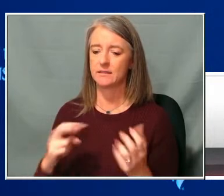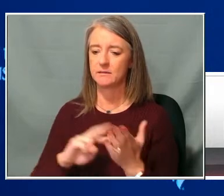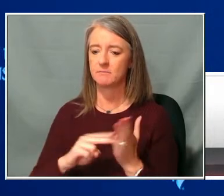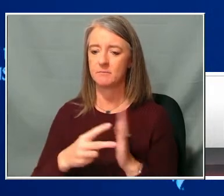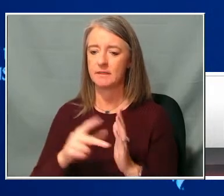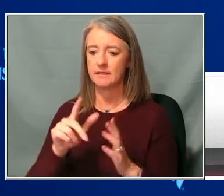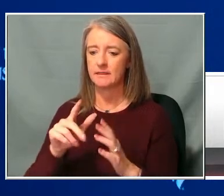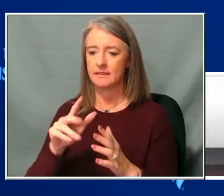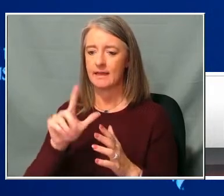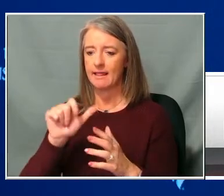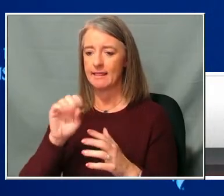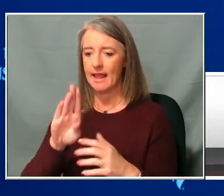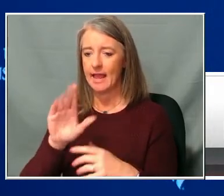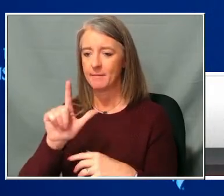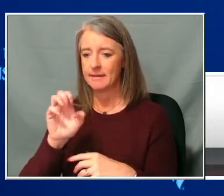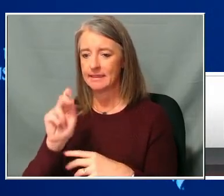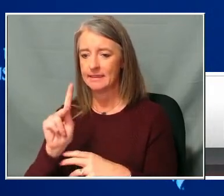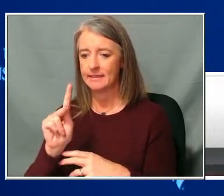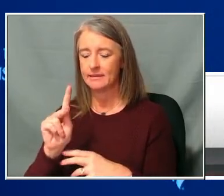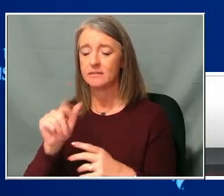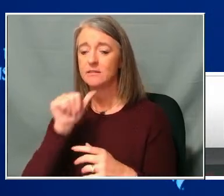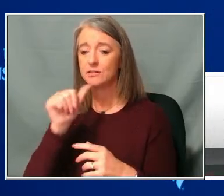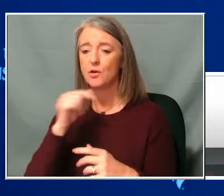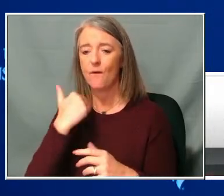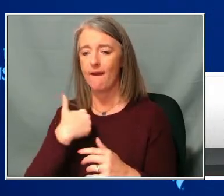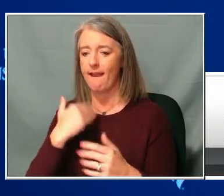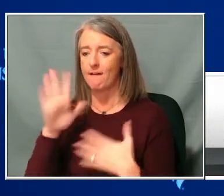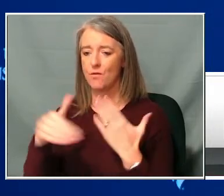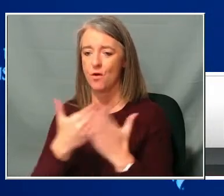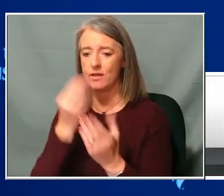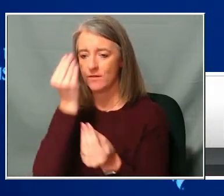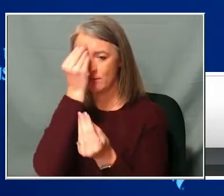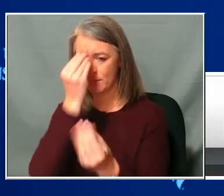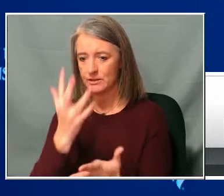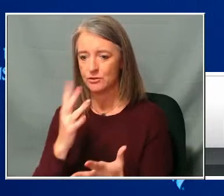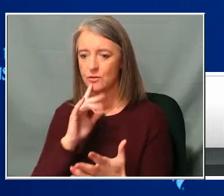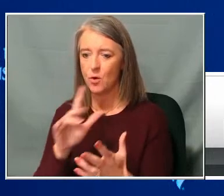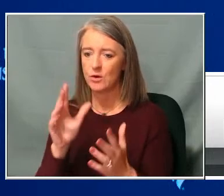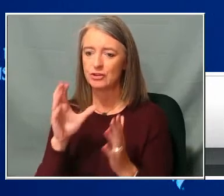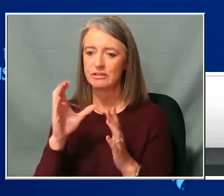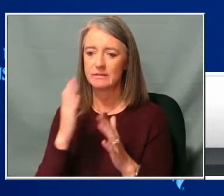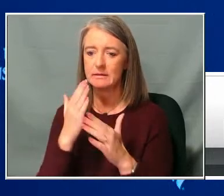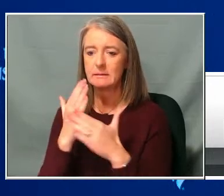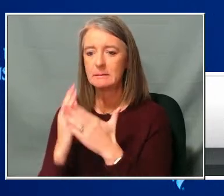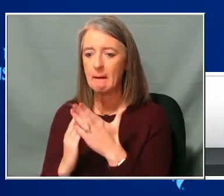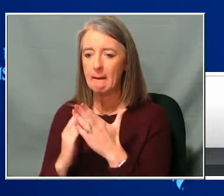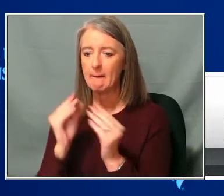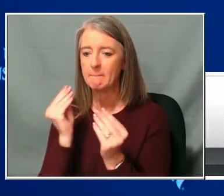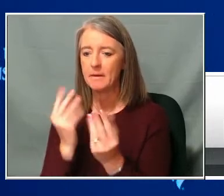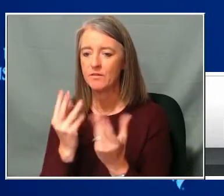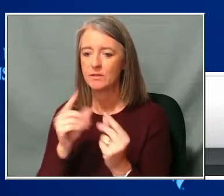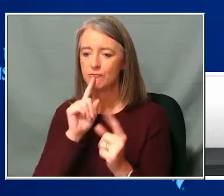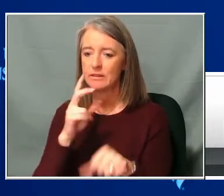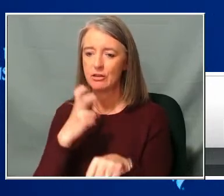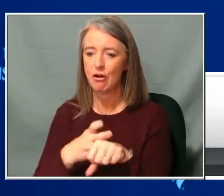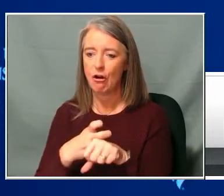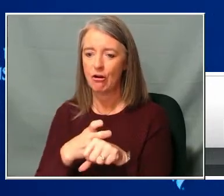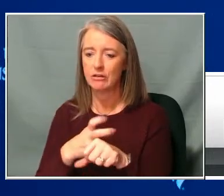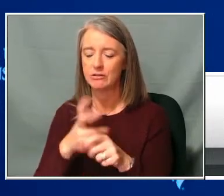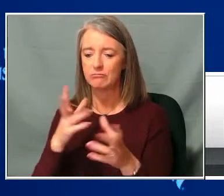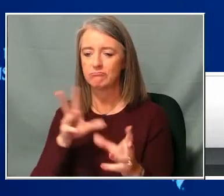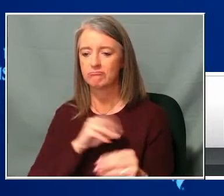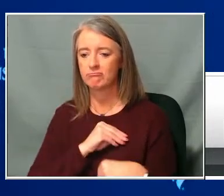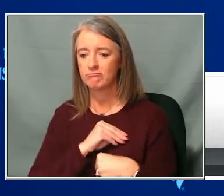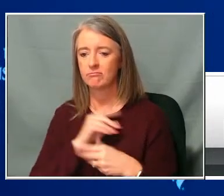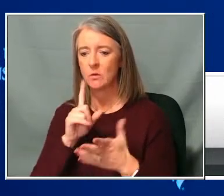leak. So what that means is they don't have all the information, or they have fragmented information. So it's hard to really take what is